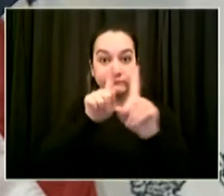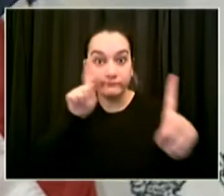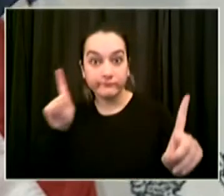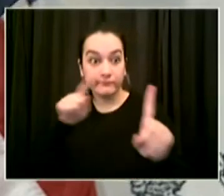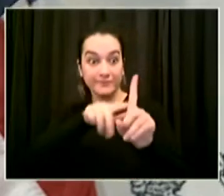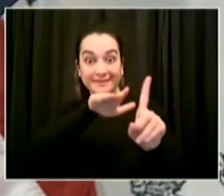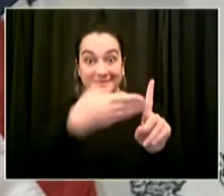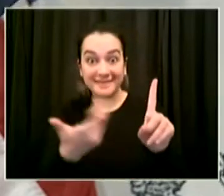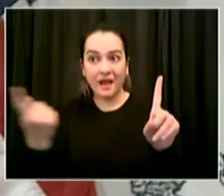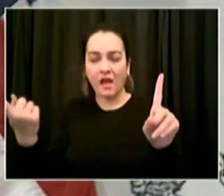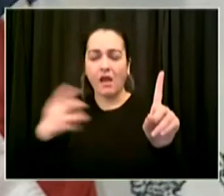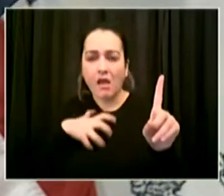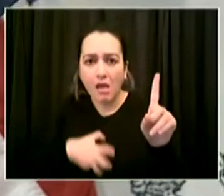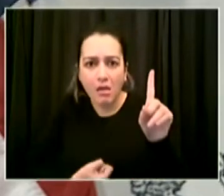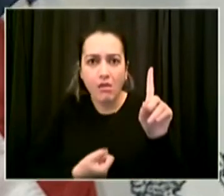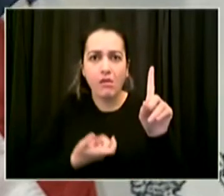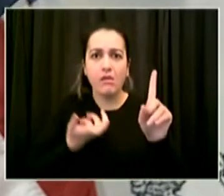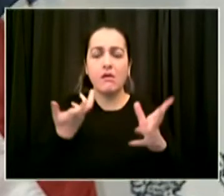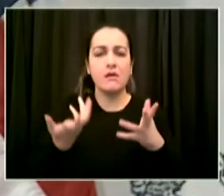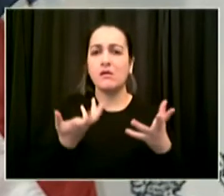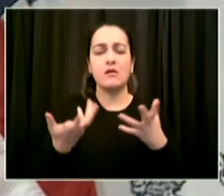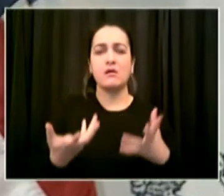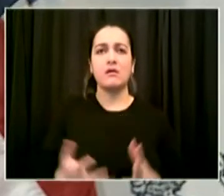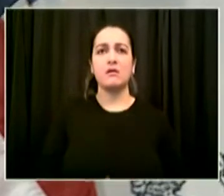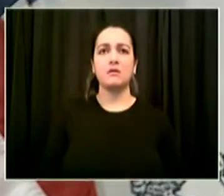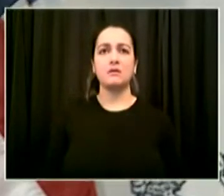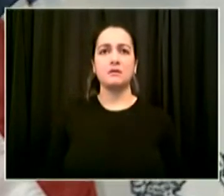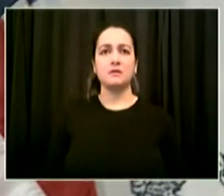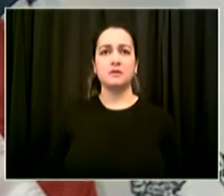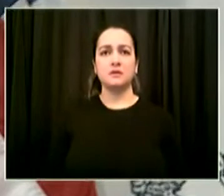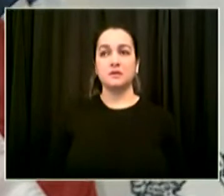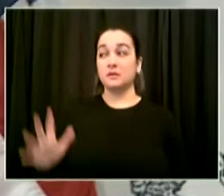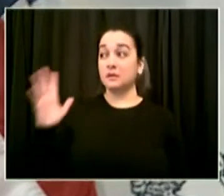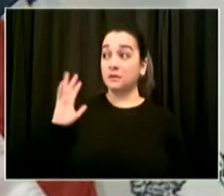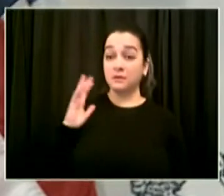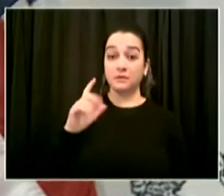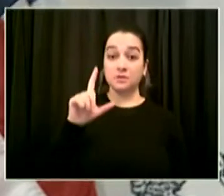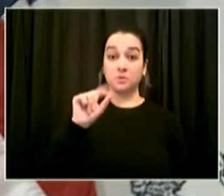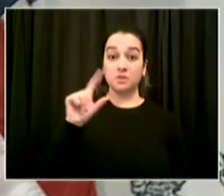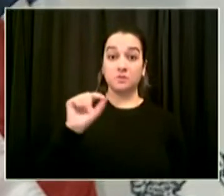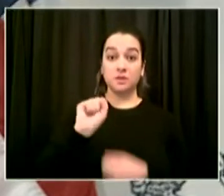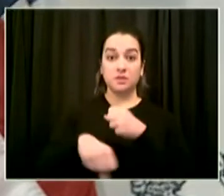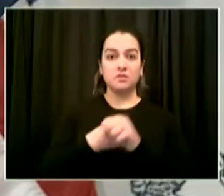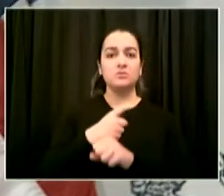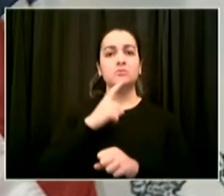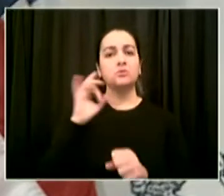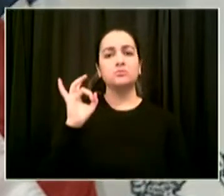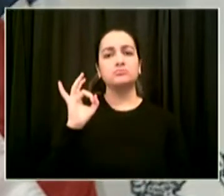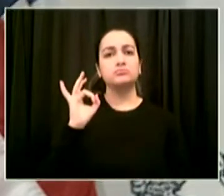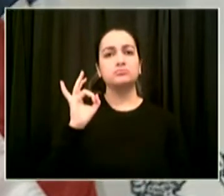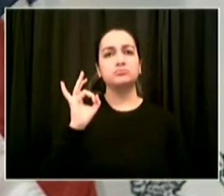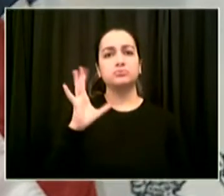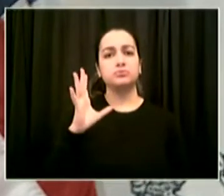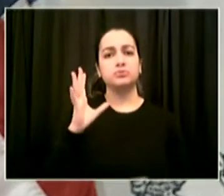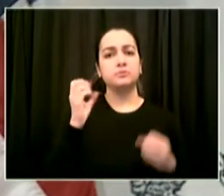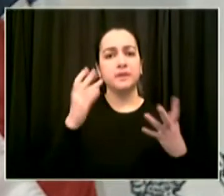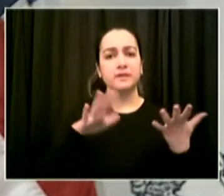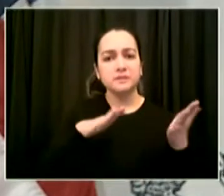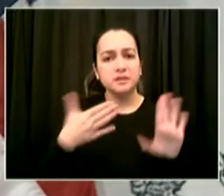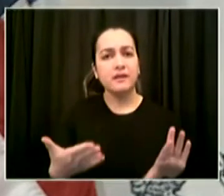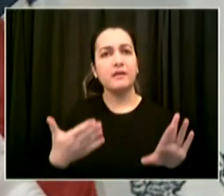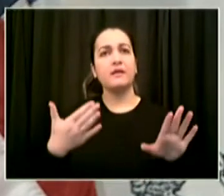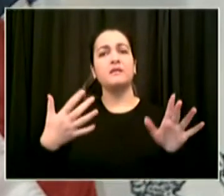this was arguably the very worst part of it. We have to make sense of this. We have to get the full truth, and we have to make sure